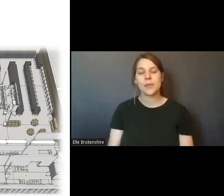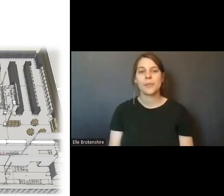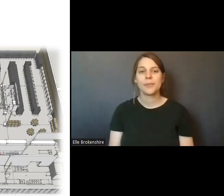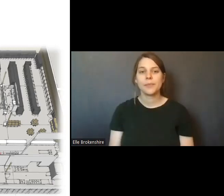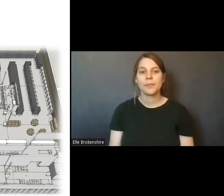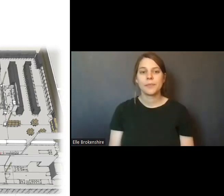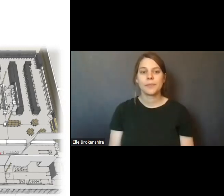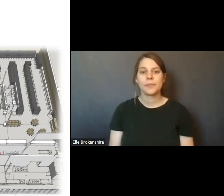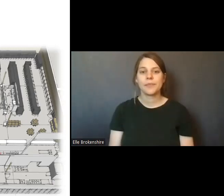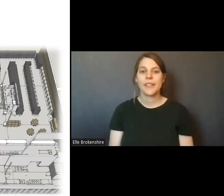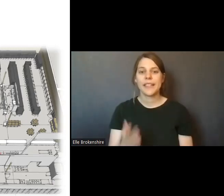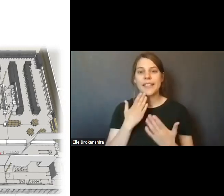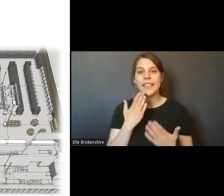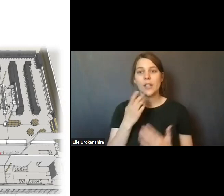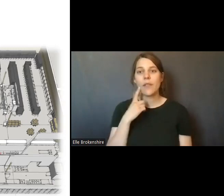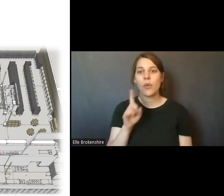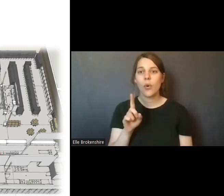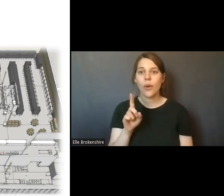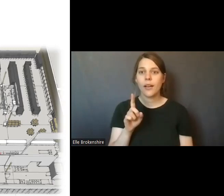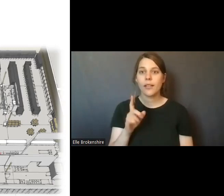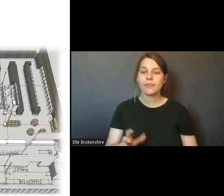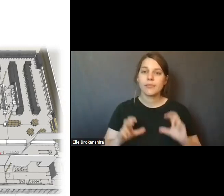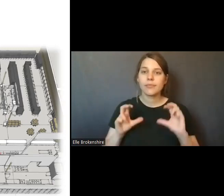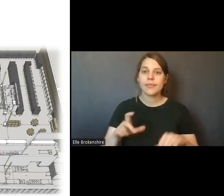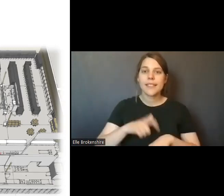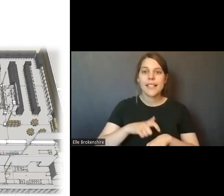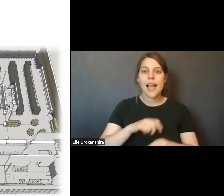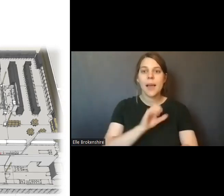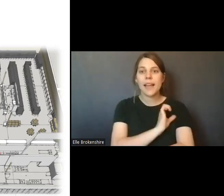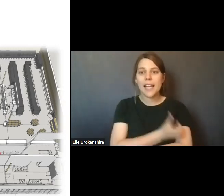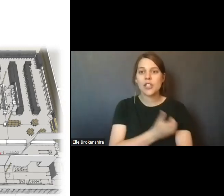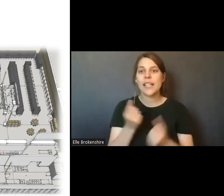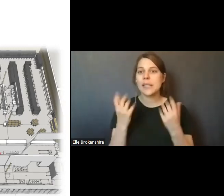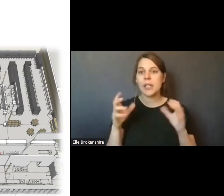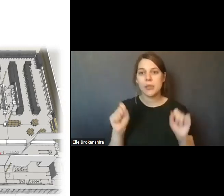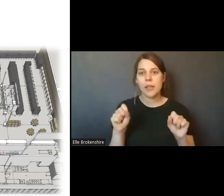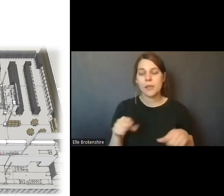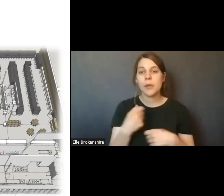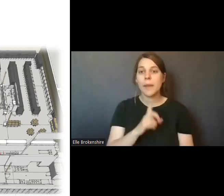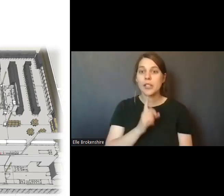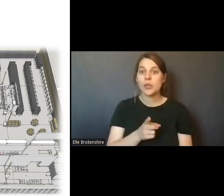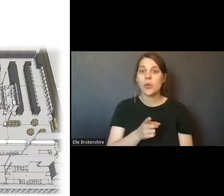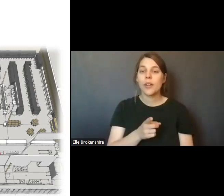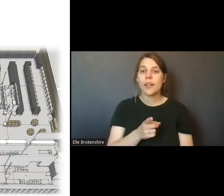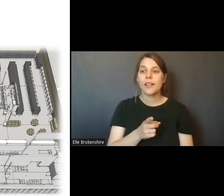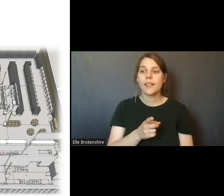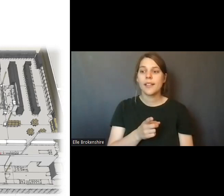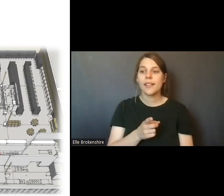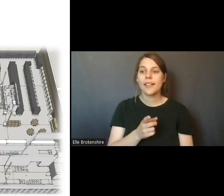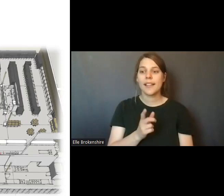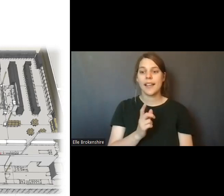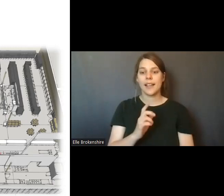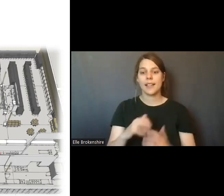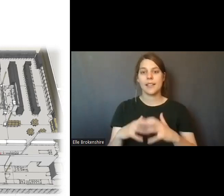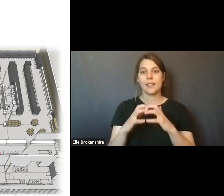thank you all for sort of giving as much time and energy to this as possible to ensure that this is being set up in a way that